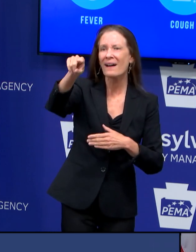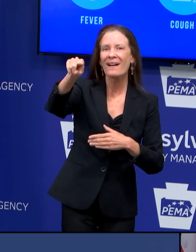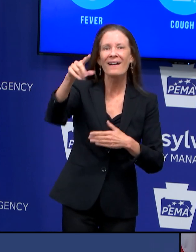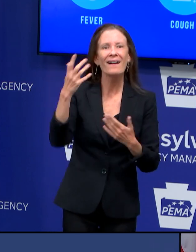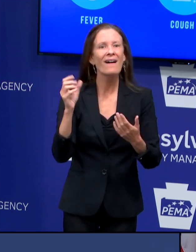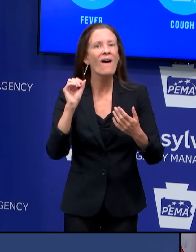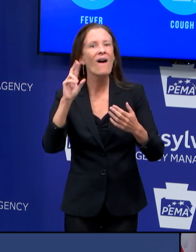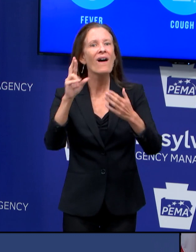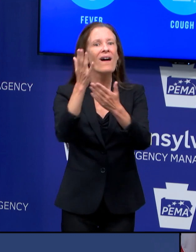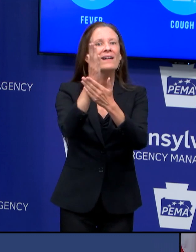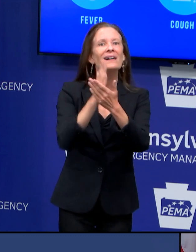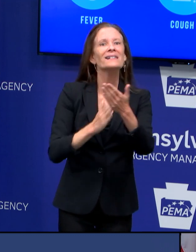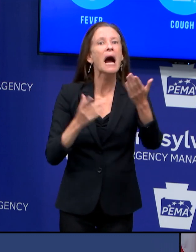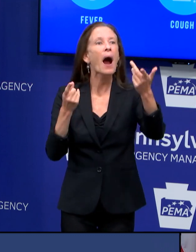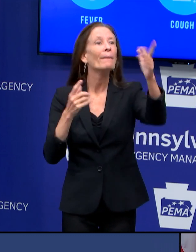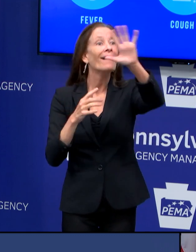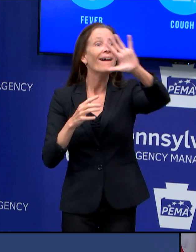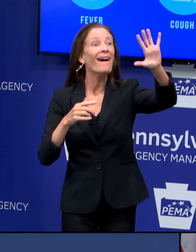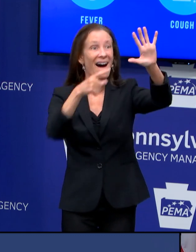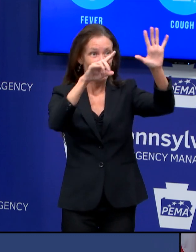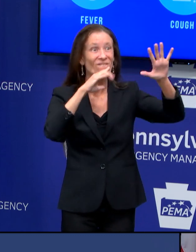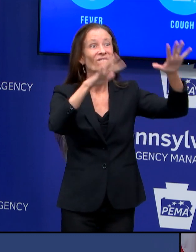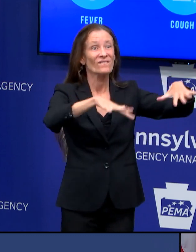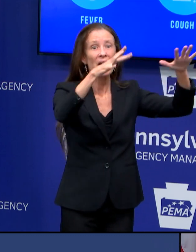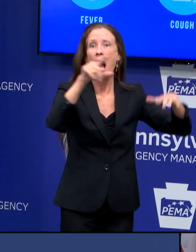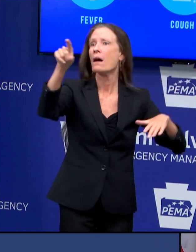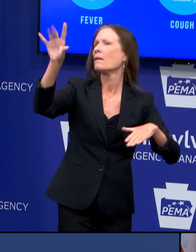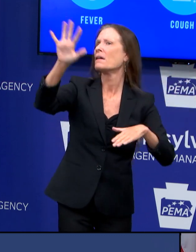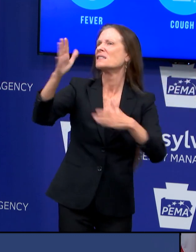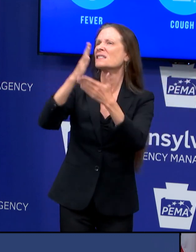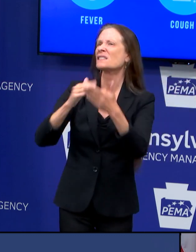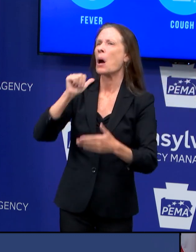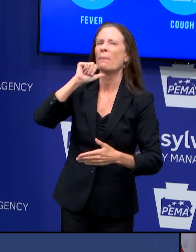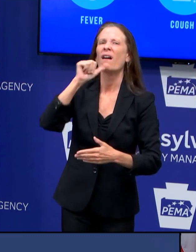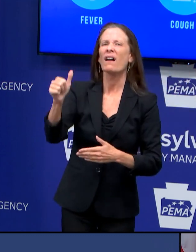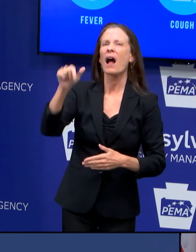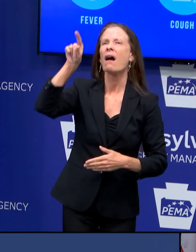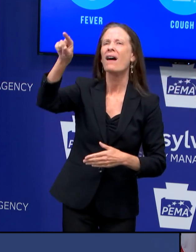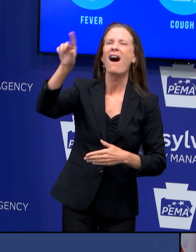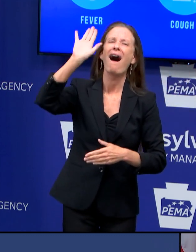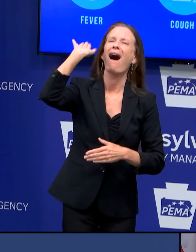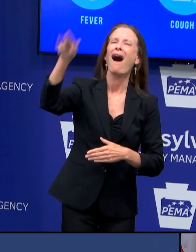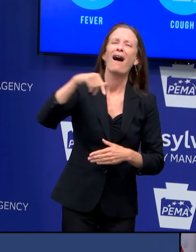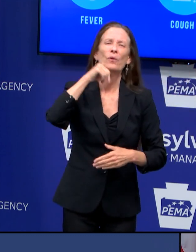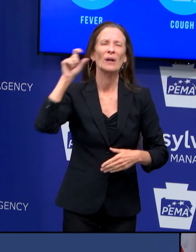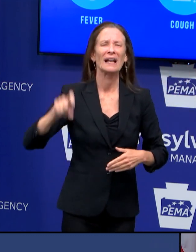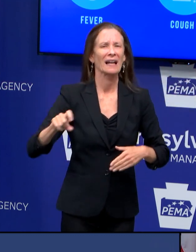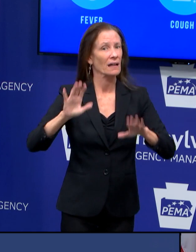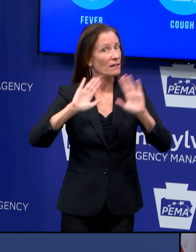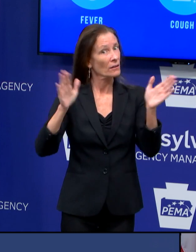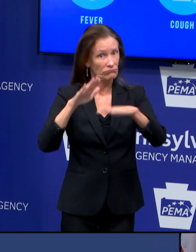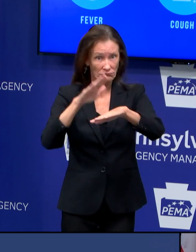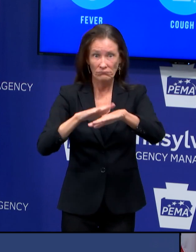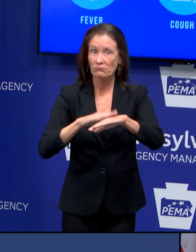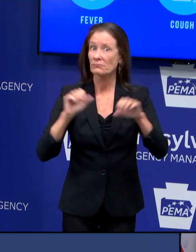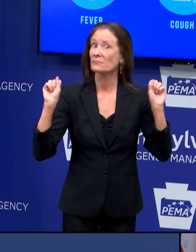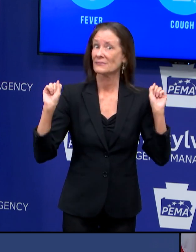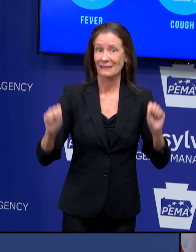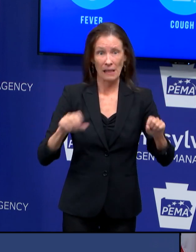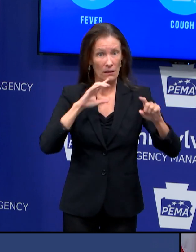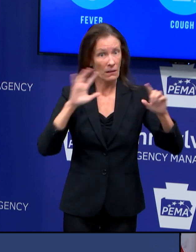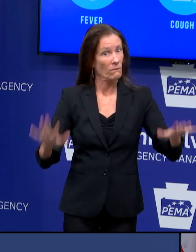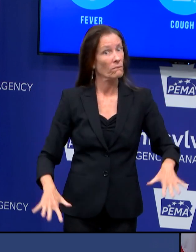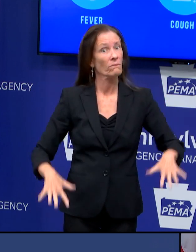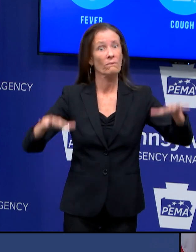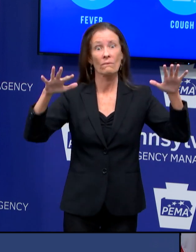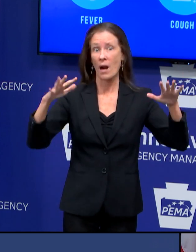matter of fact, since 1993, more than 90% of the flood reports to the National Weather Service in